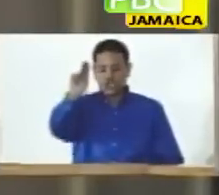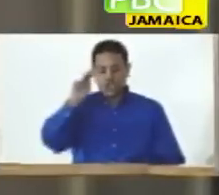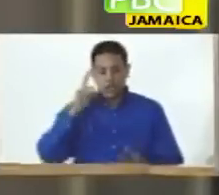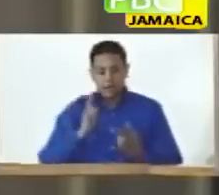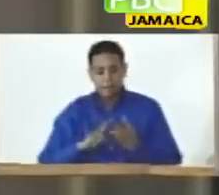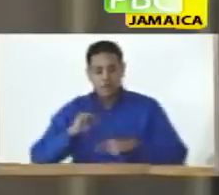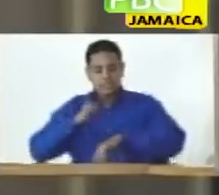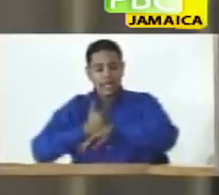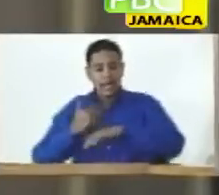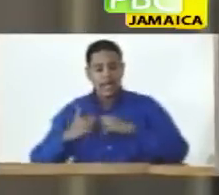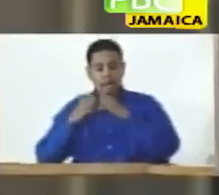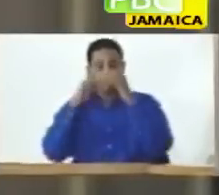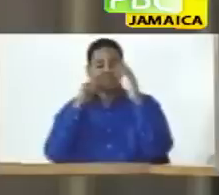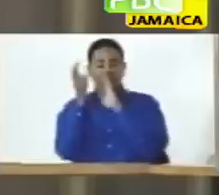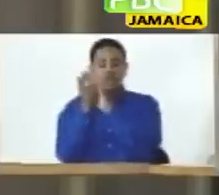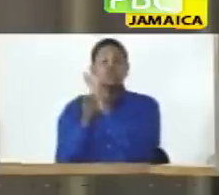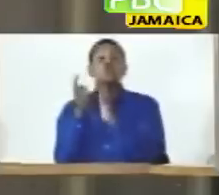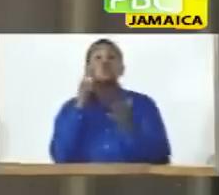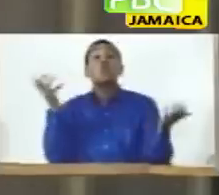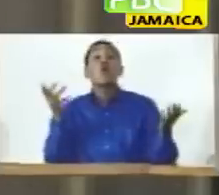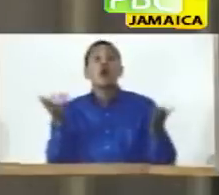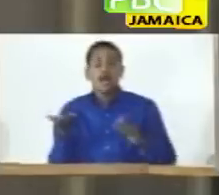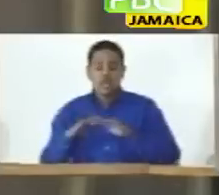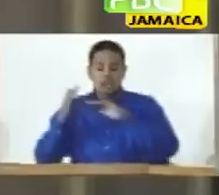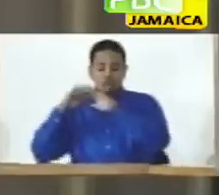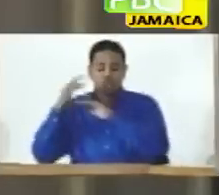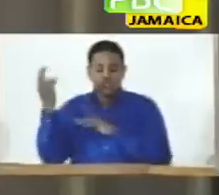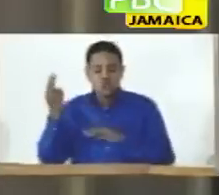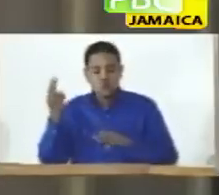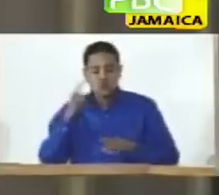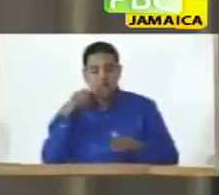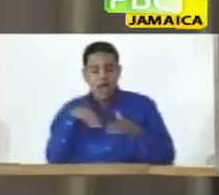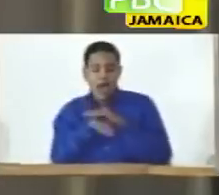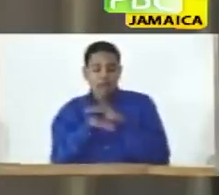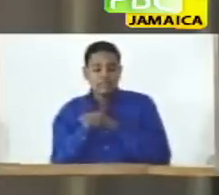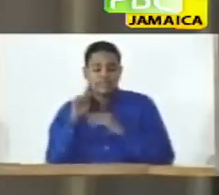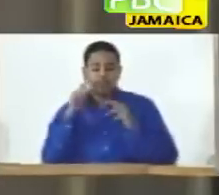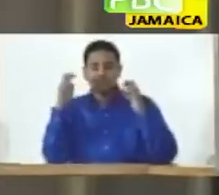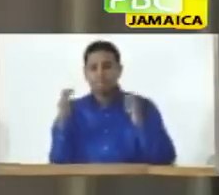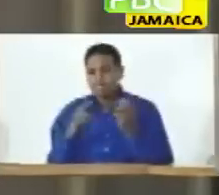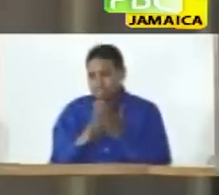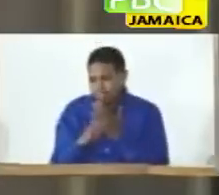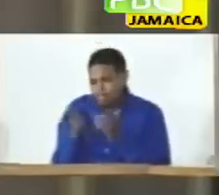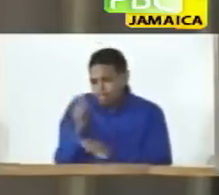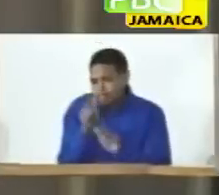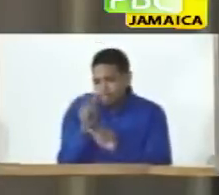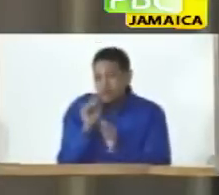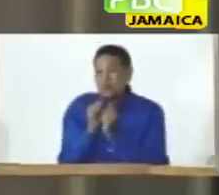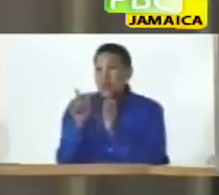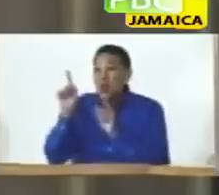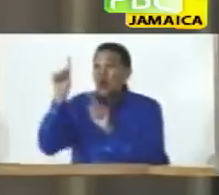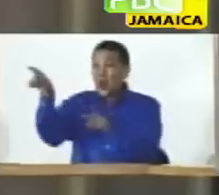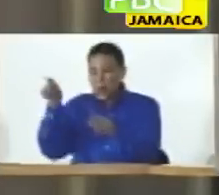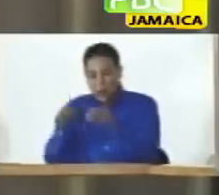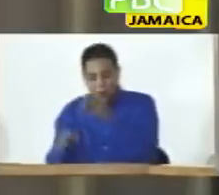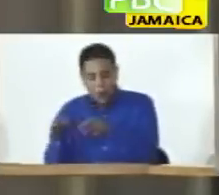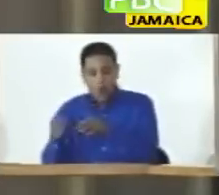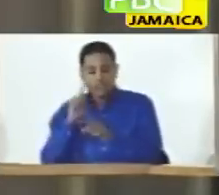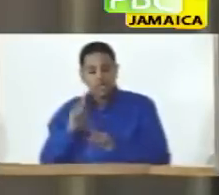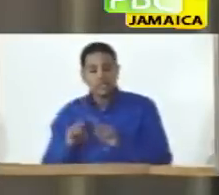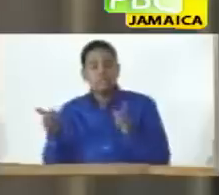enactment of legislation to increase the use and access to mediation as an alternative method